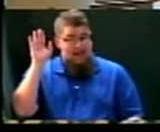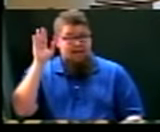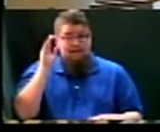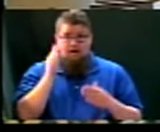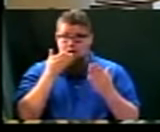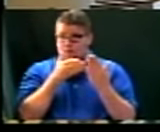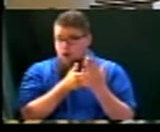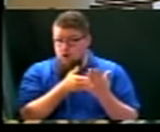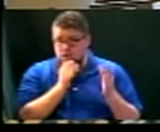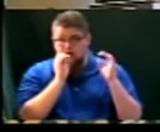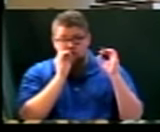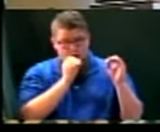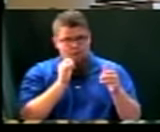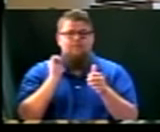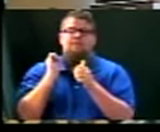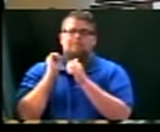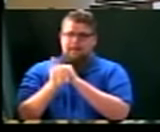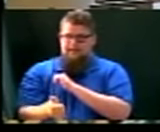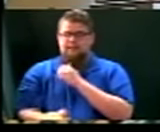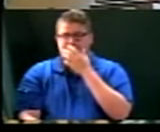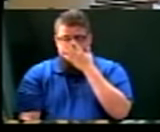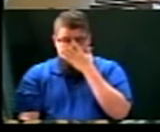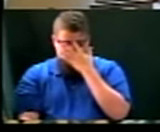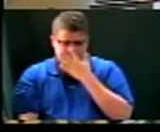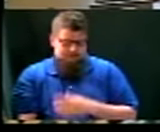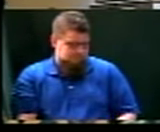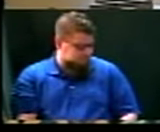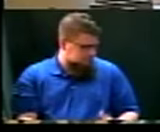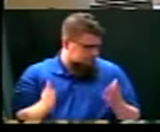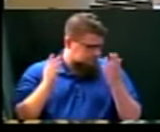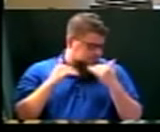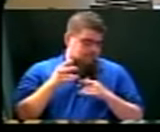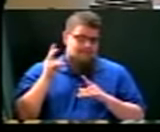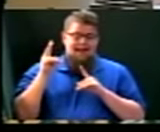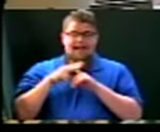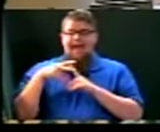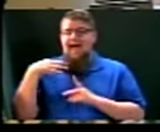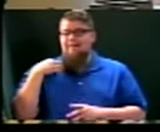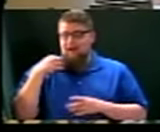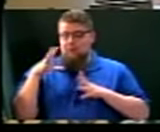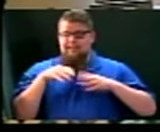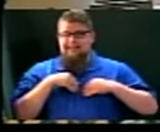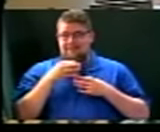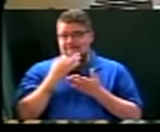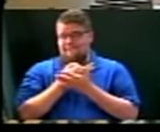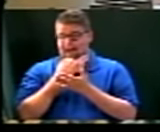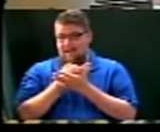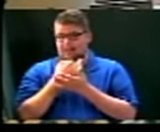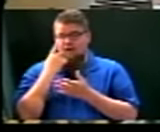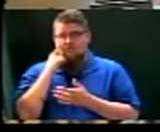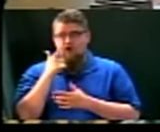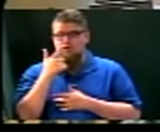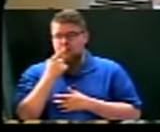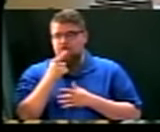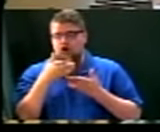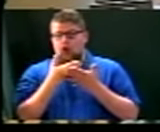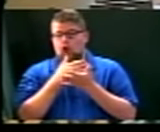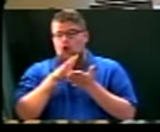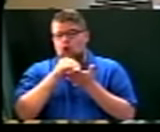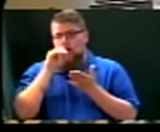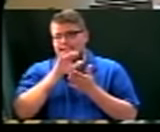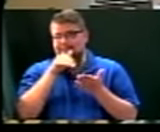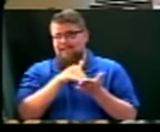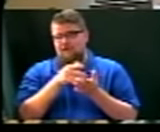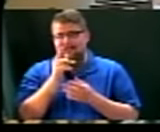Aye. All opposed. Motion carries. 8A, approve application and receipt of funds for a 21st Century Community Learning Centers grant from